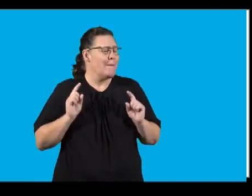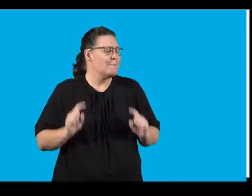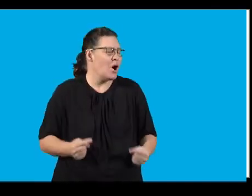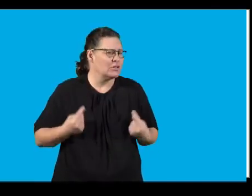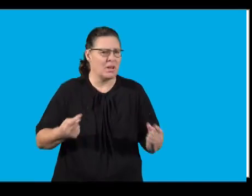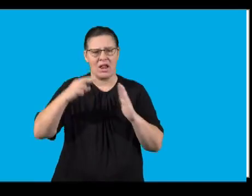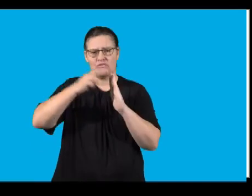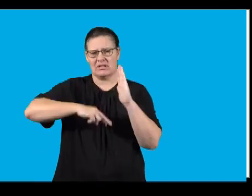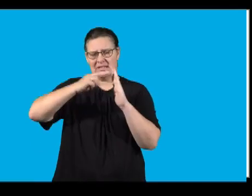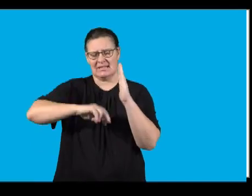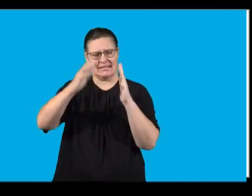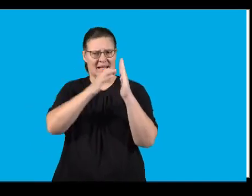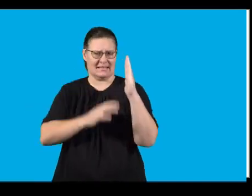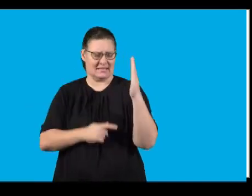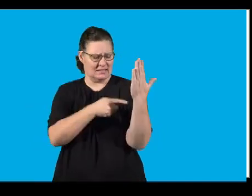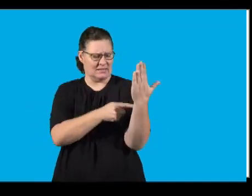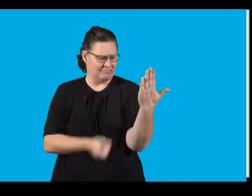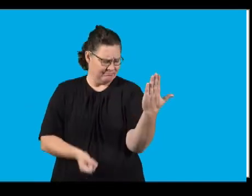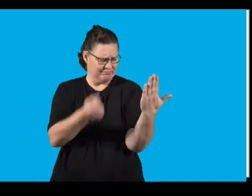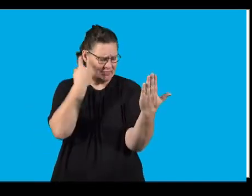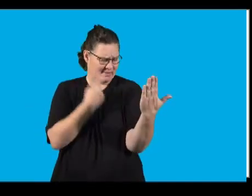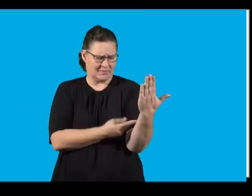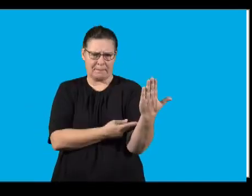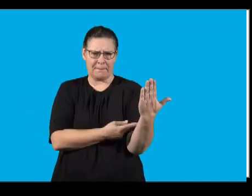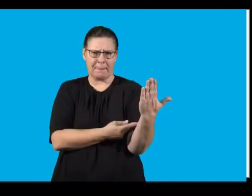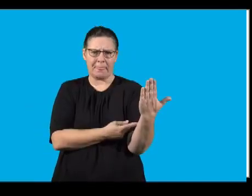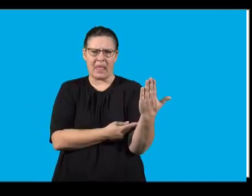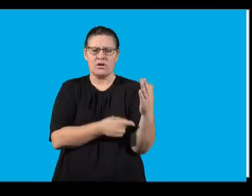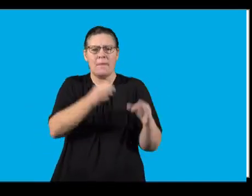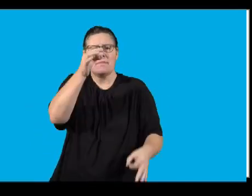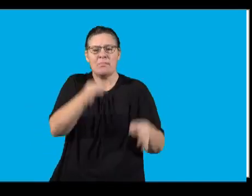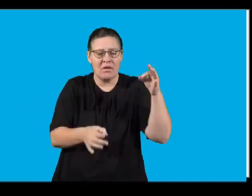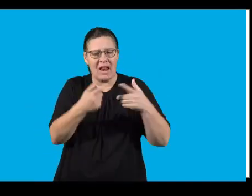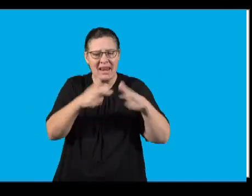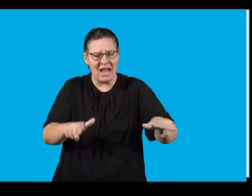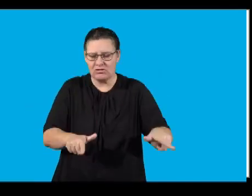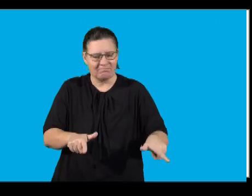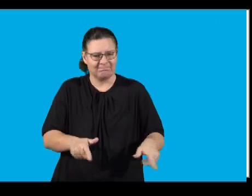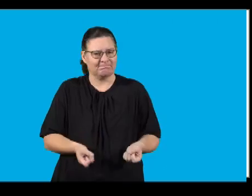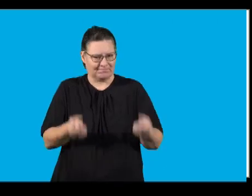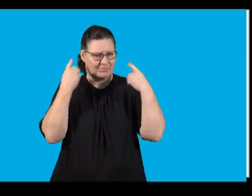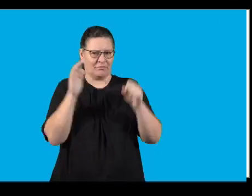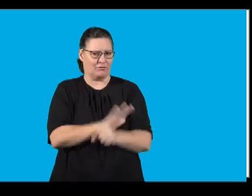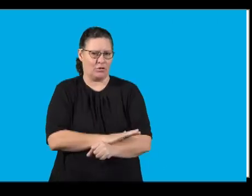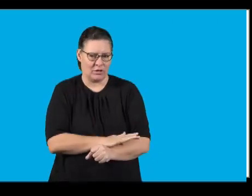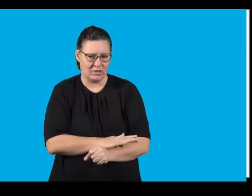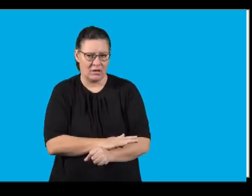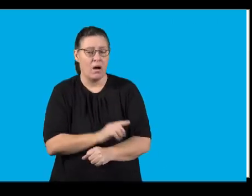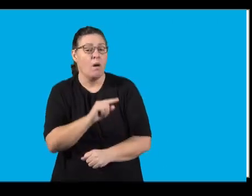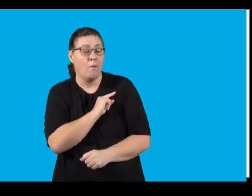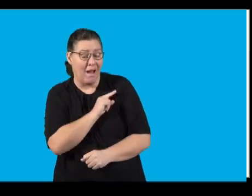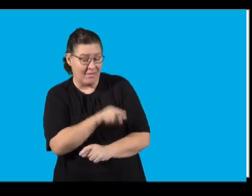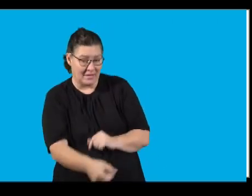are unable to read text, and because of that, they are struggling to decode the manipulation of language in text. All